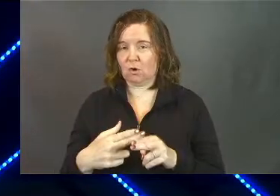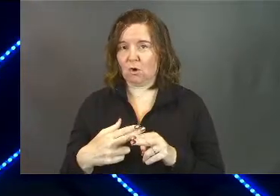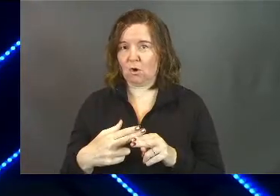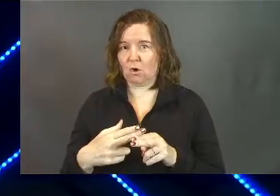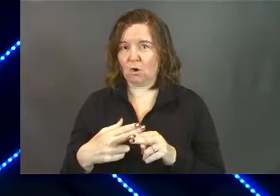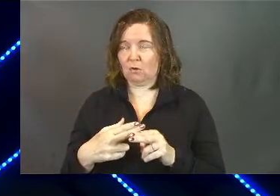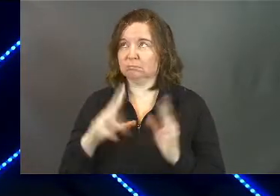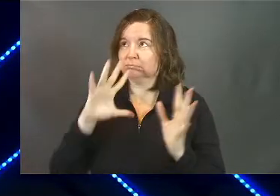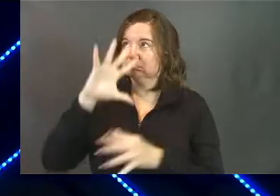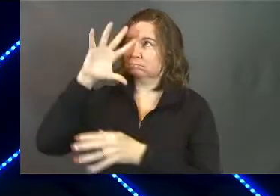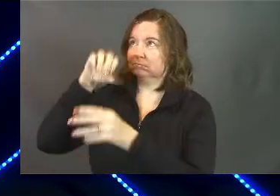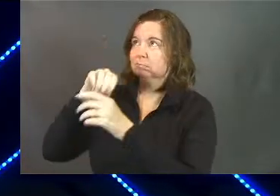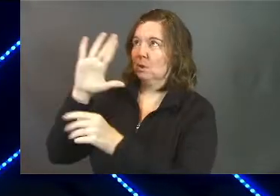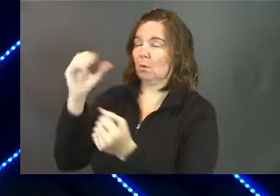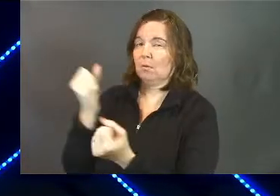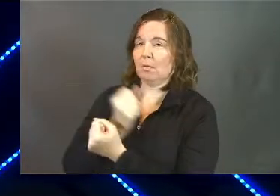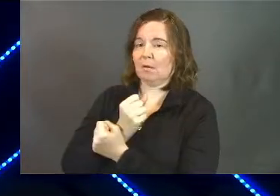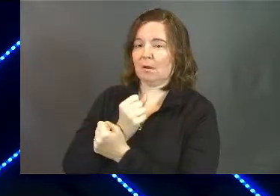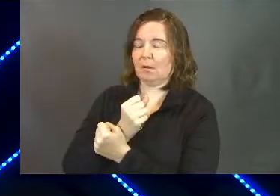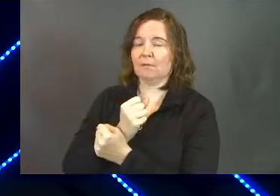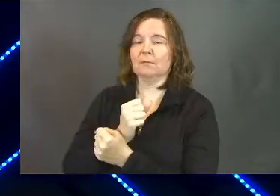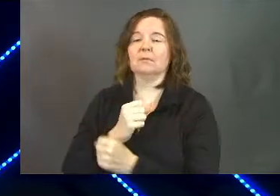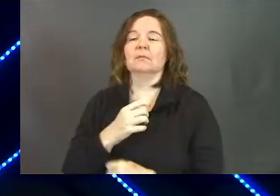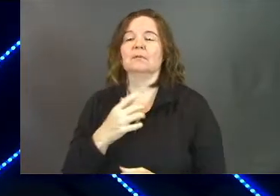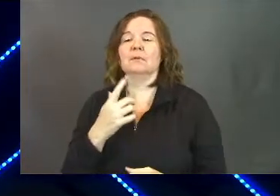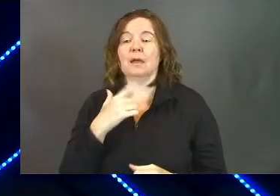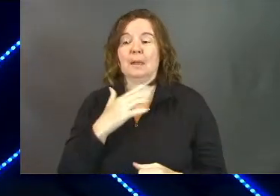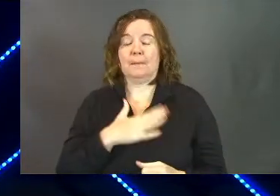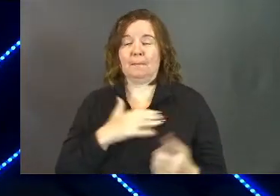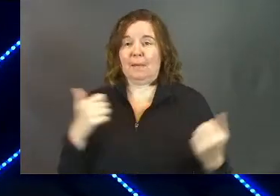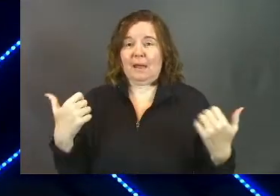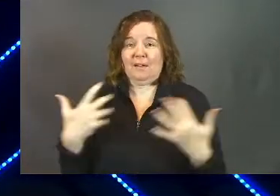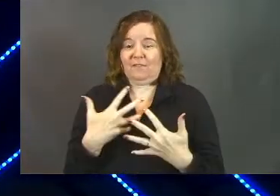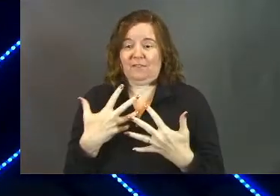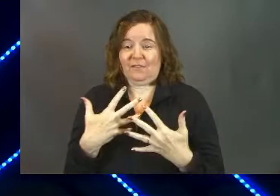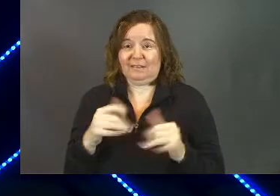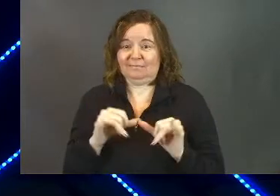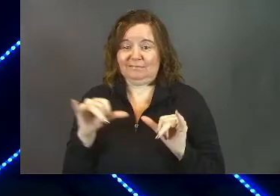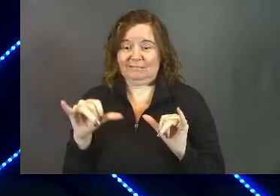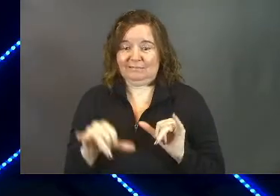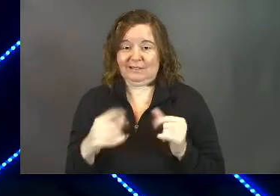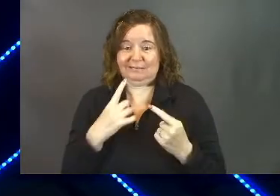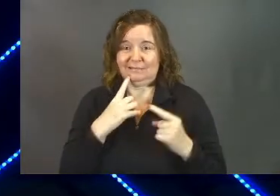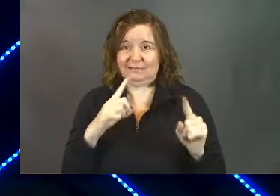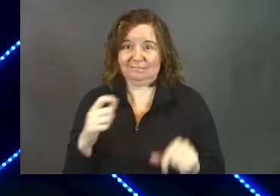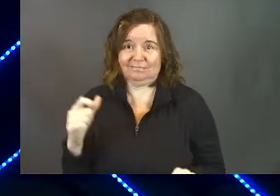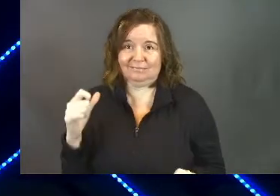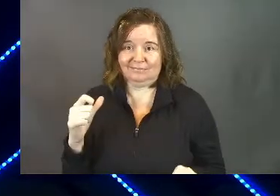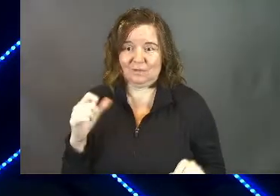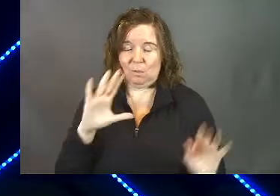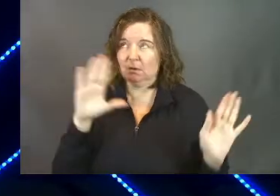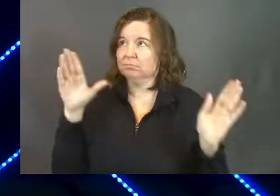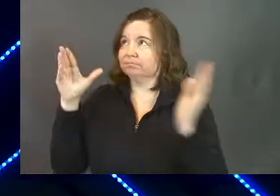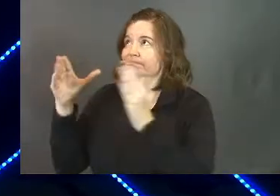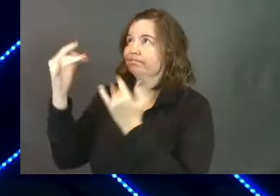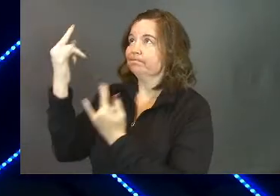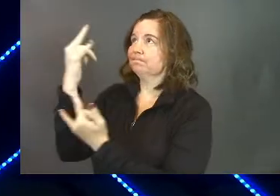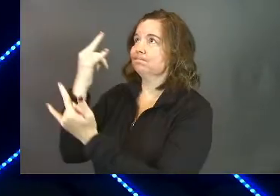Love, and the chorus of that simply says, my fear doesn't stand a chance when I stand in your